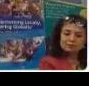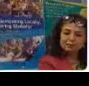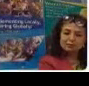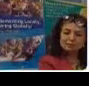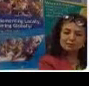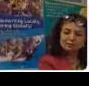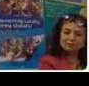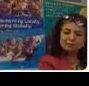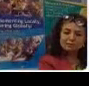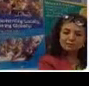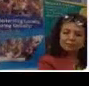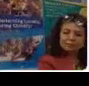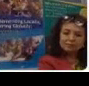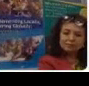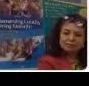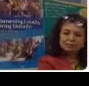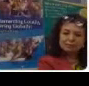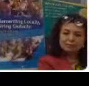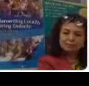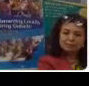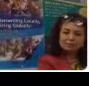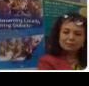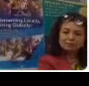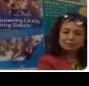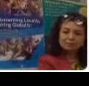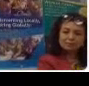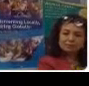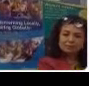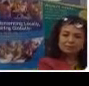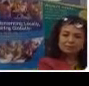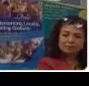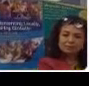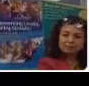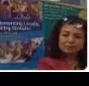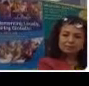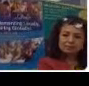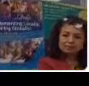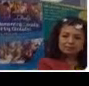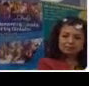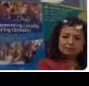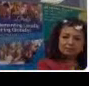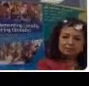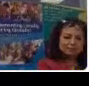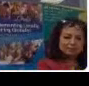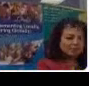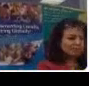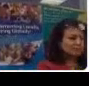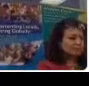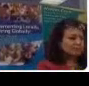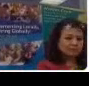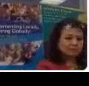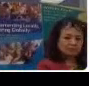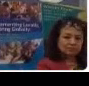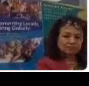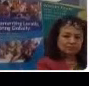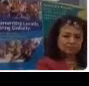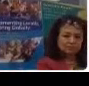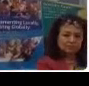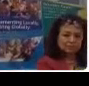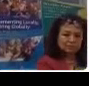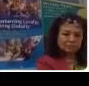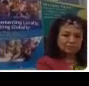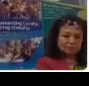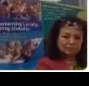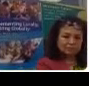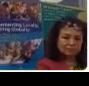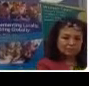Mass media can not only break the traditional stereotypes and perceptions of women as passive victims of conflict, but promote